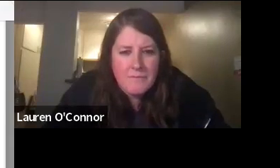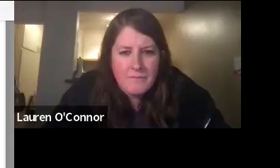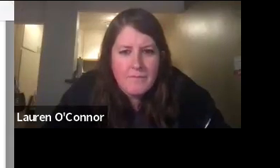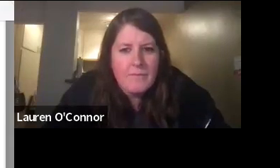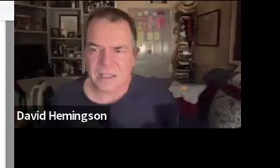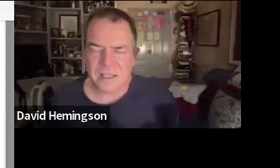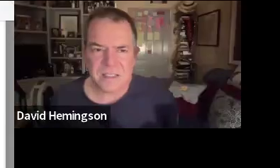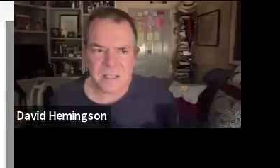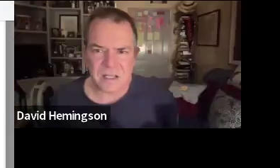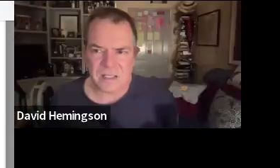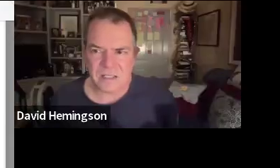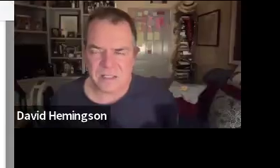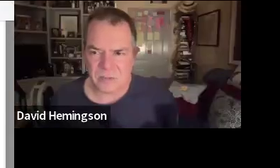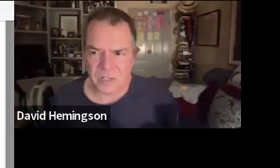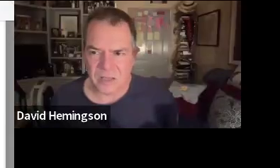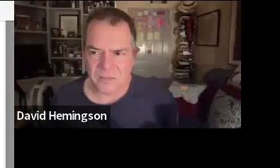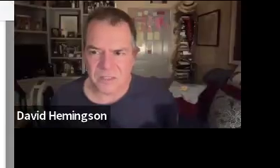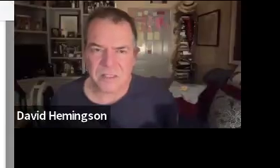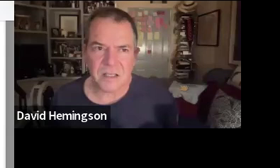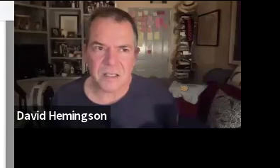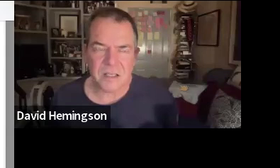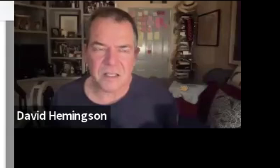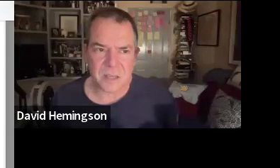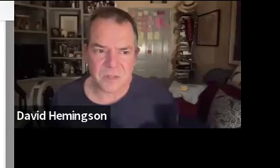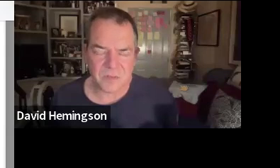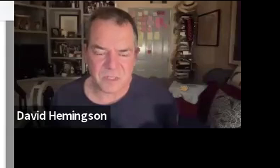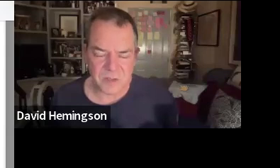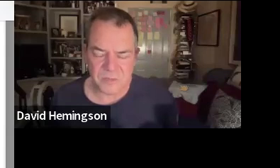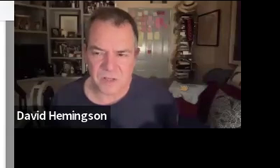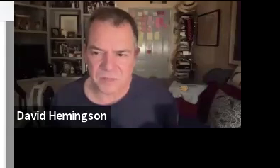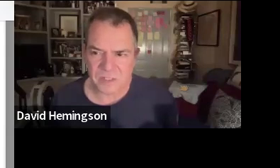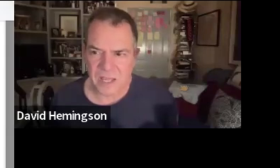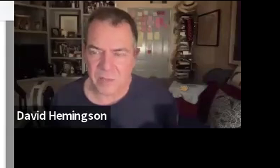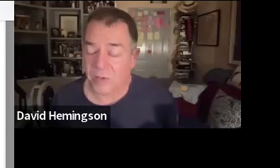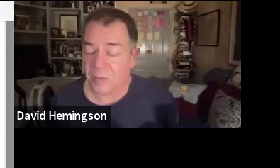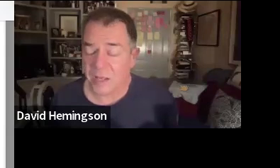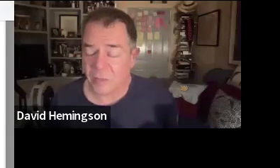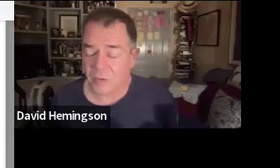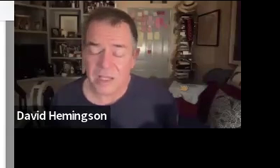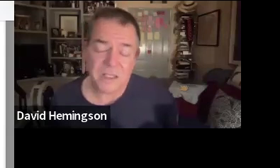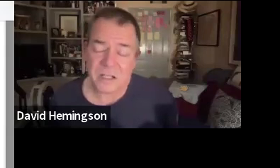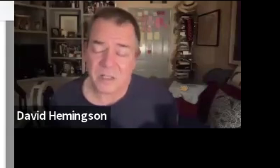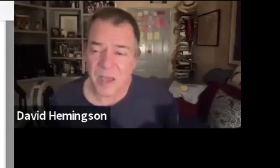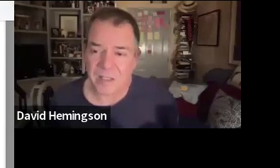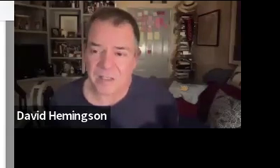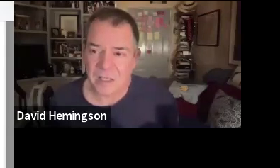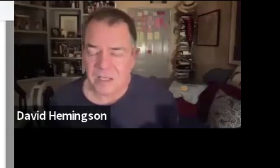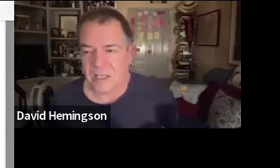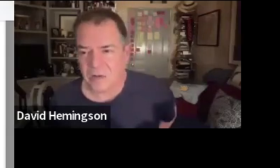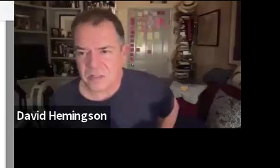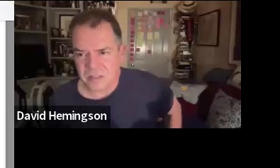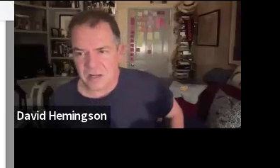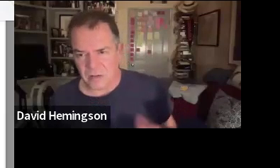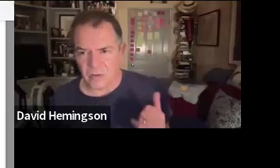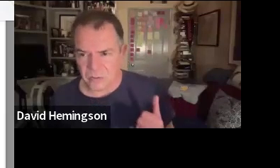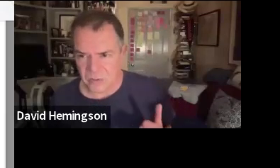guy? Like, he's stuck in his own life. He's stuck in a conception of himself that is inaccurate. It might have been accurate at one point. He's stuck in the past. And